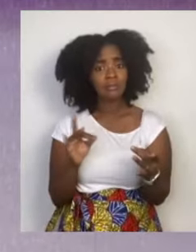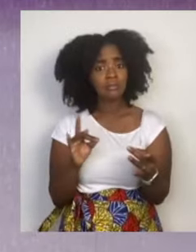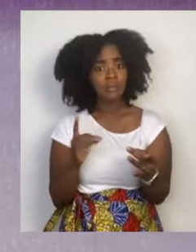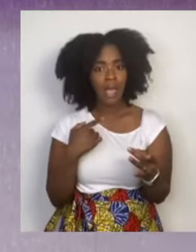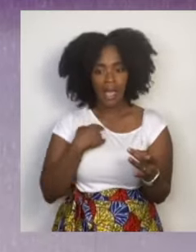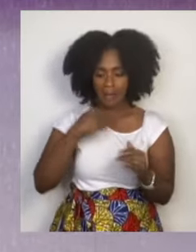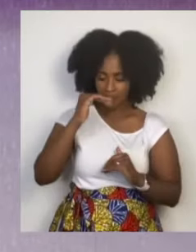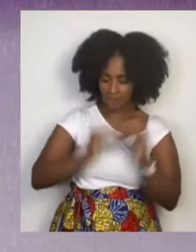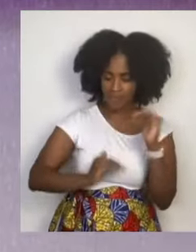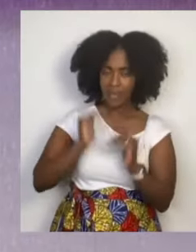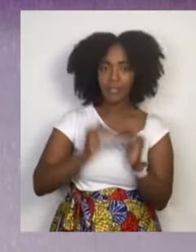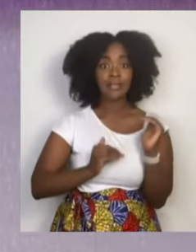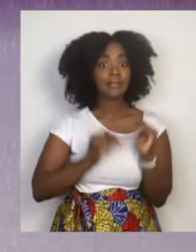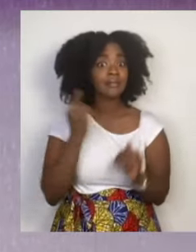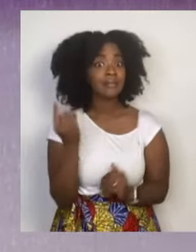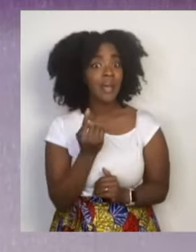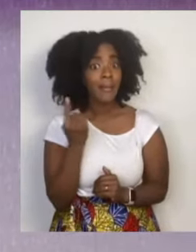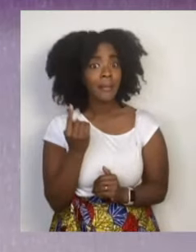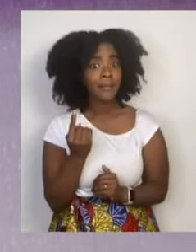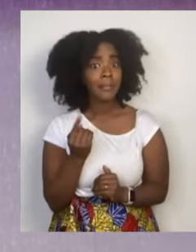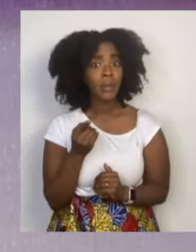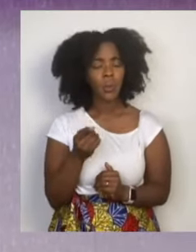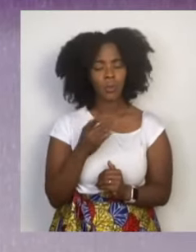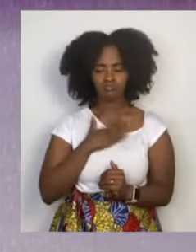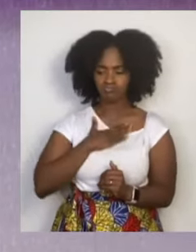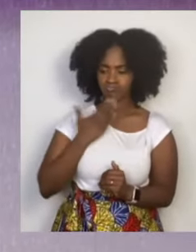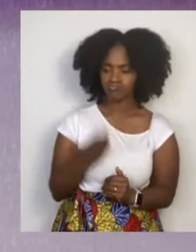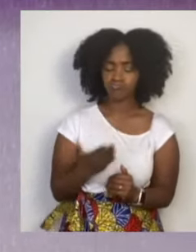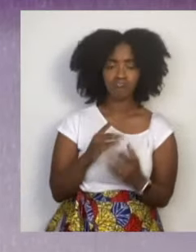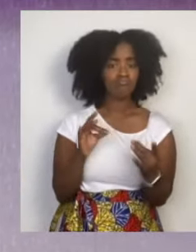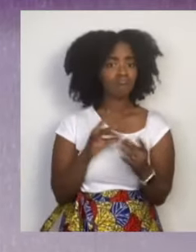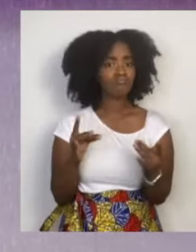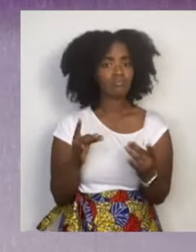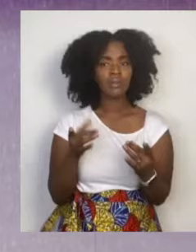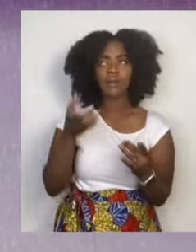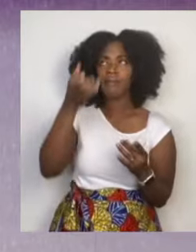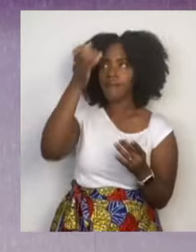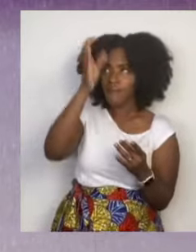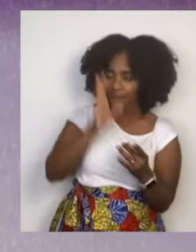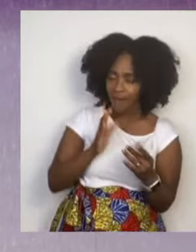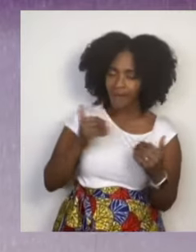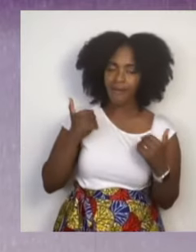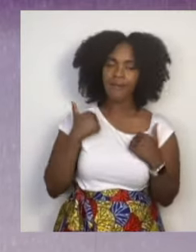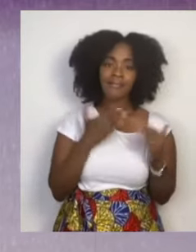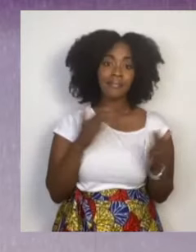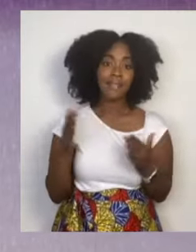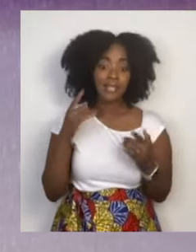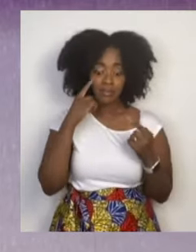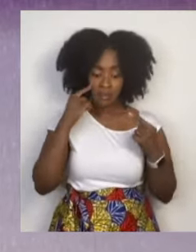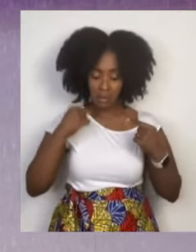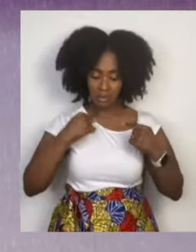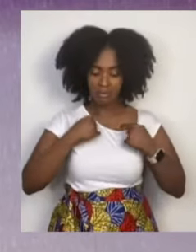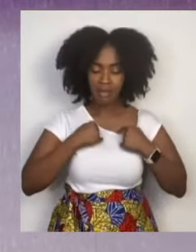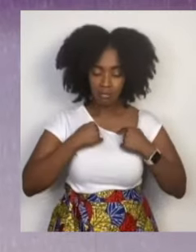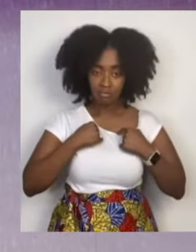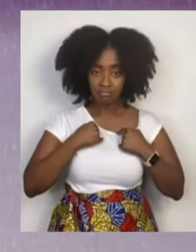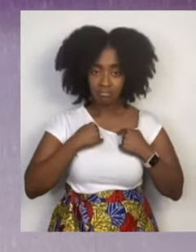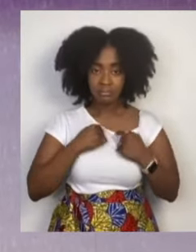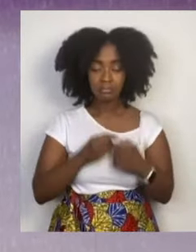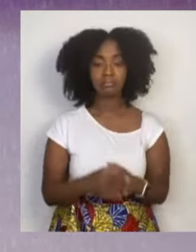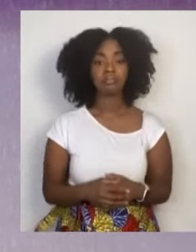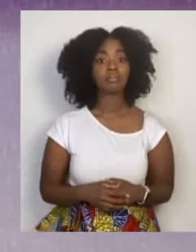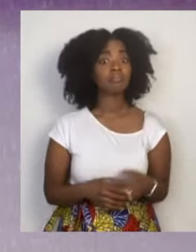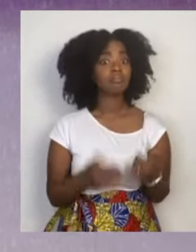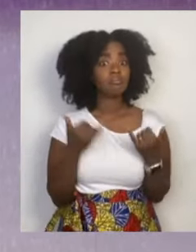said, God has plans for me. Now, as far as we know it, Noah has